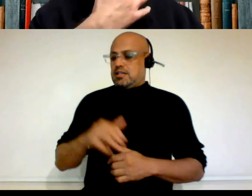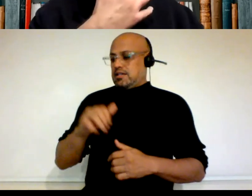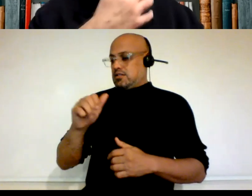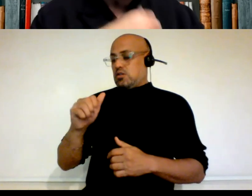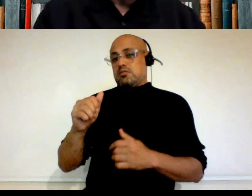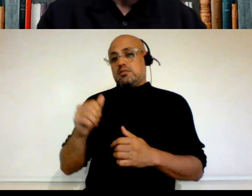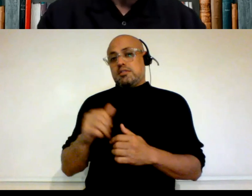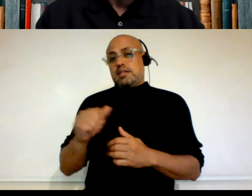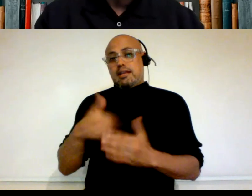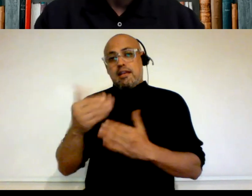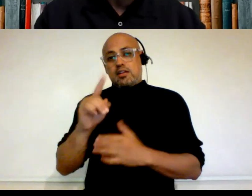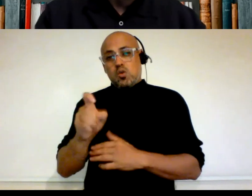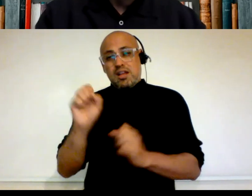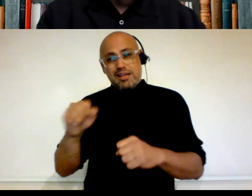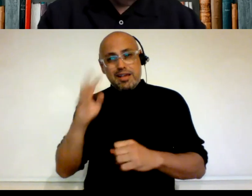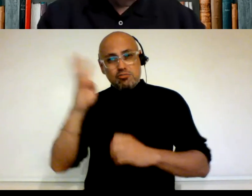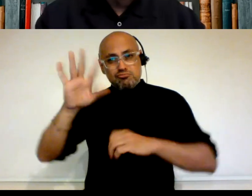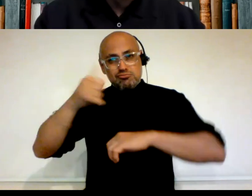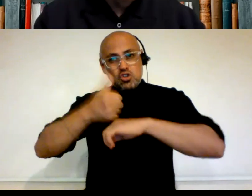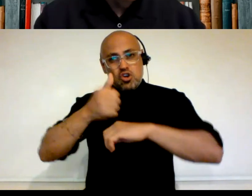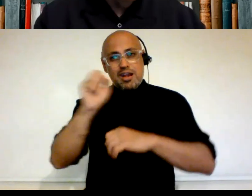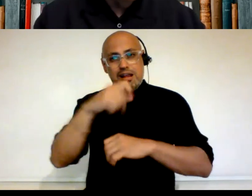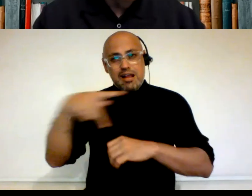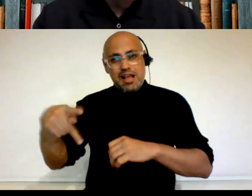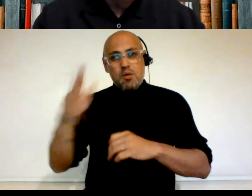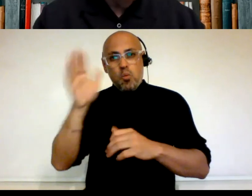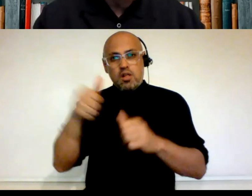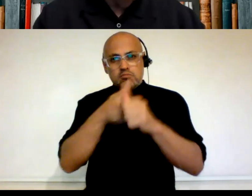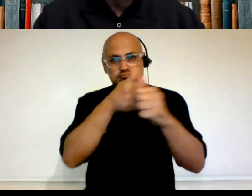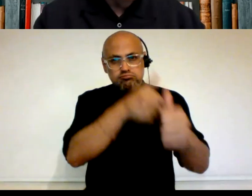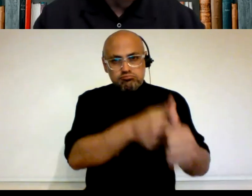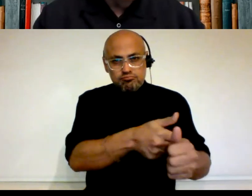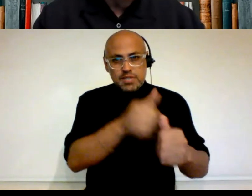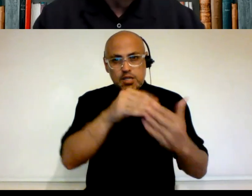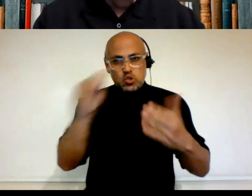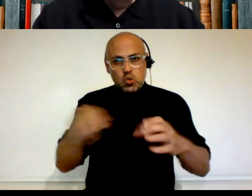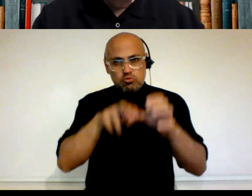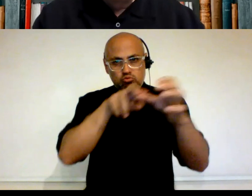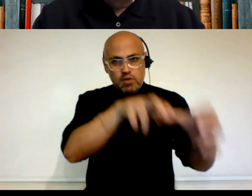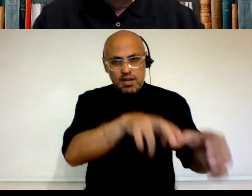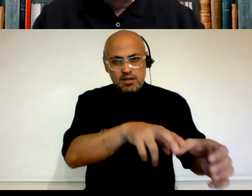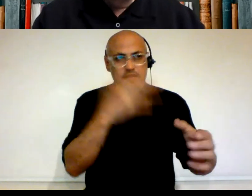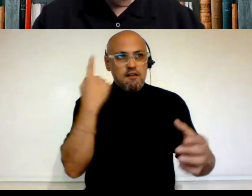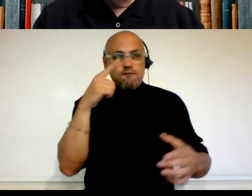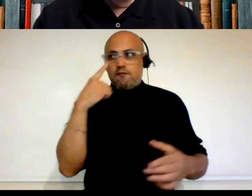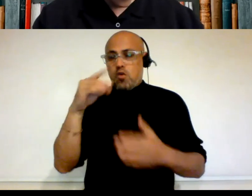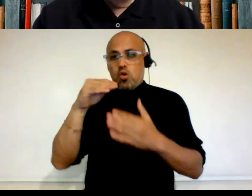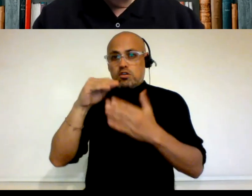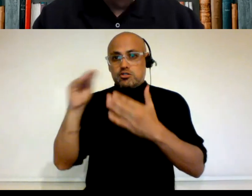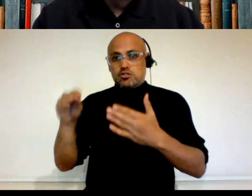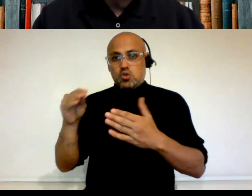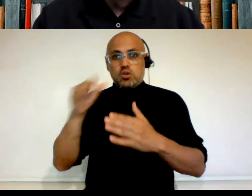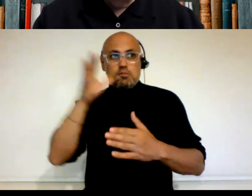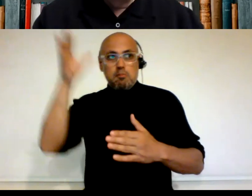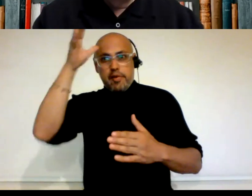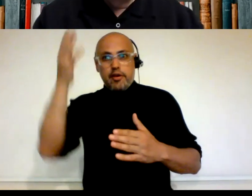you create an app that will track student ridership so that parents will know where their bus is on a map to know if their child